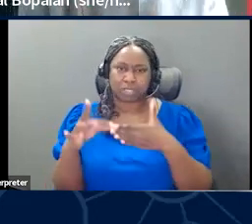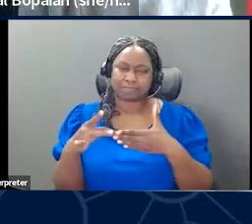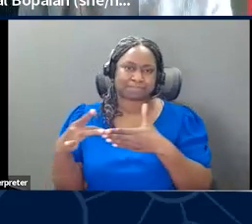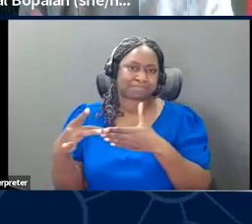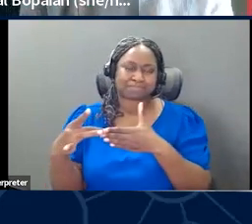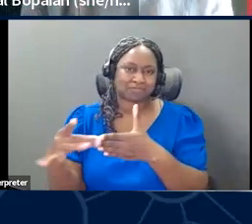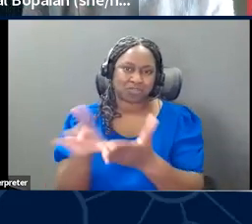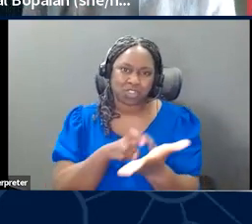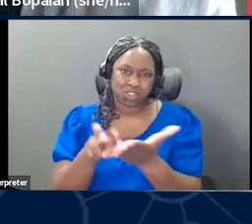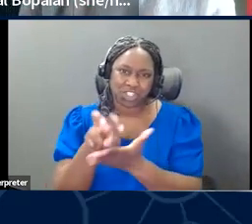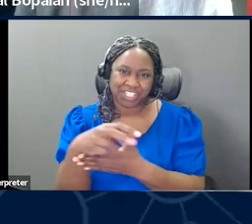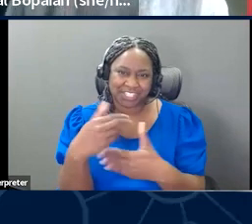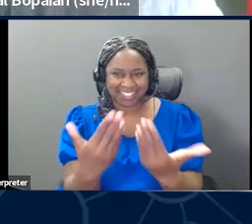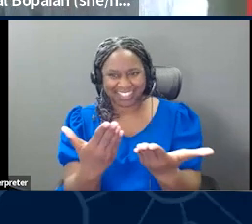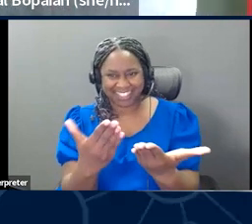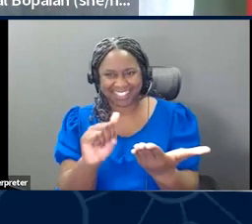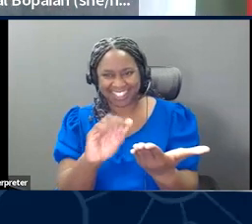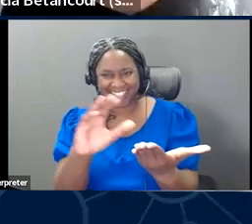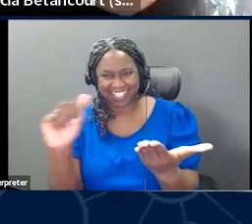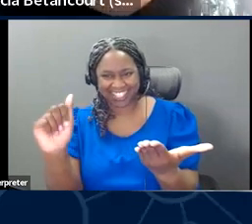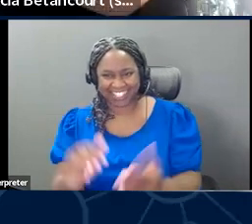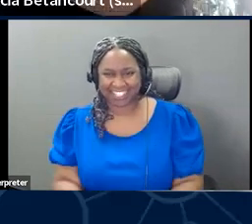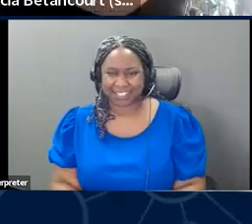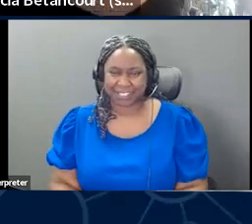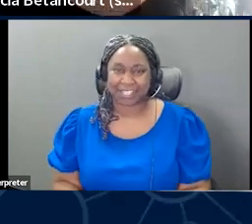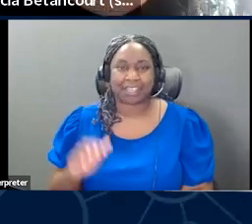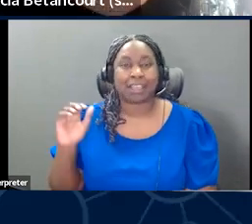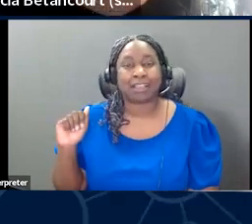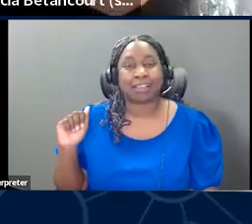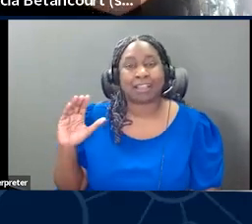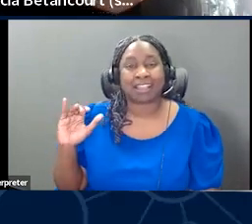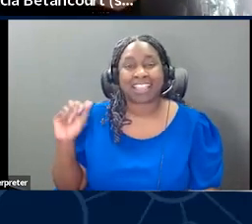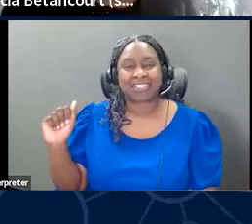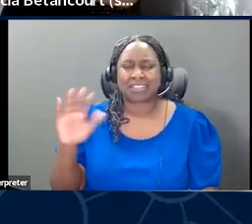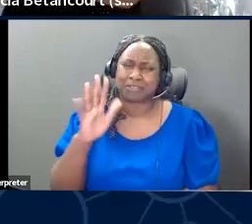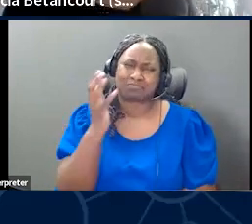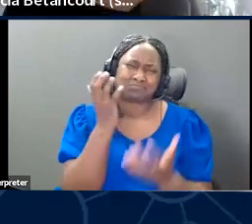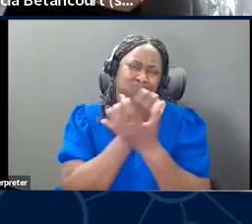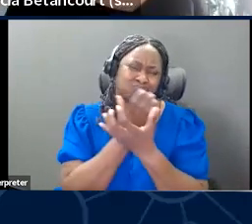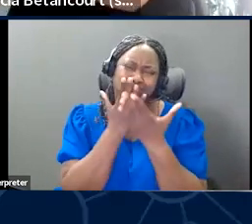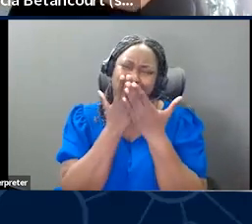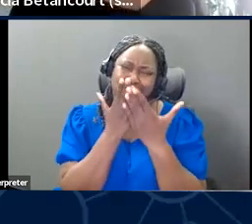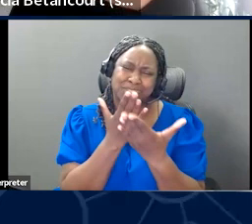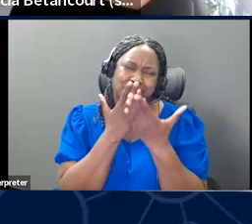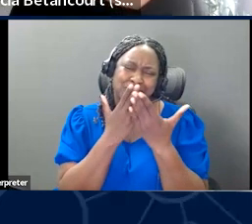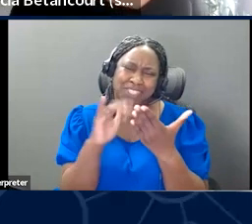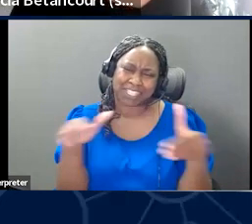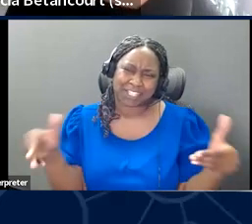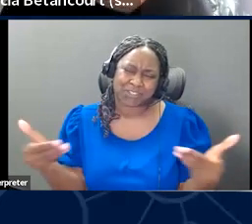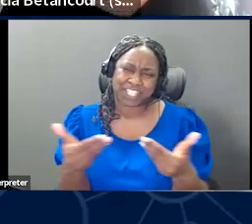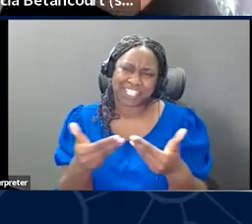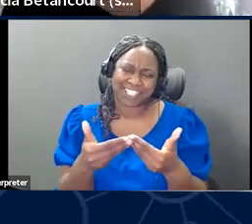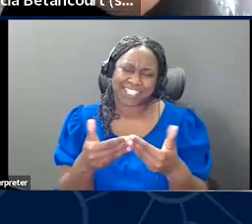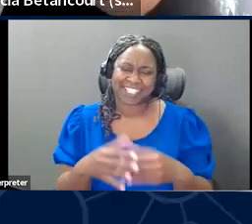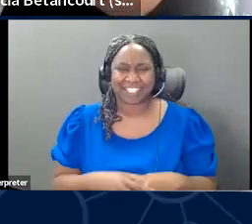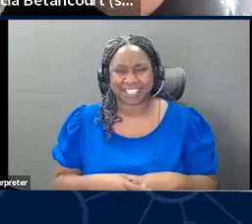Acacia Betancourt. So Acacia, it is all yours. Oh my goodness, Minal, thank you so much for that introduction. So I'm